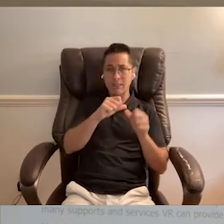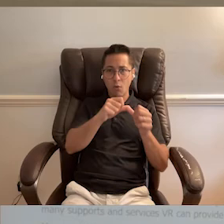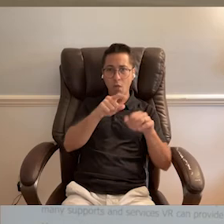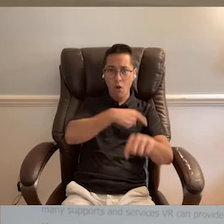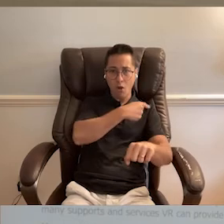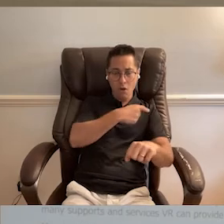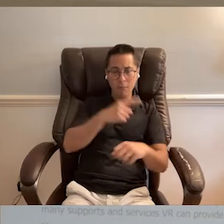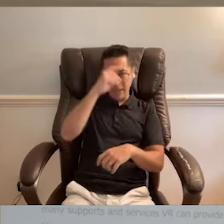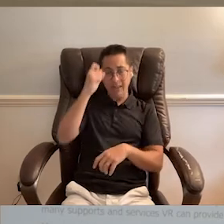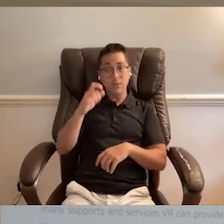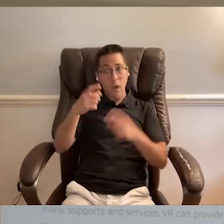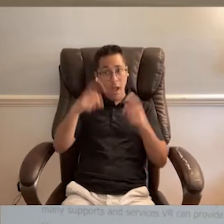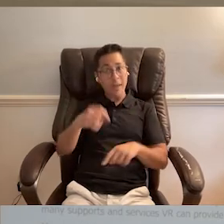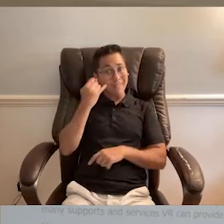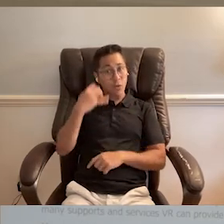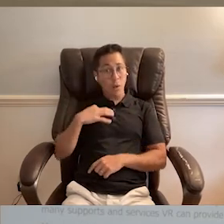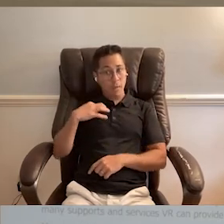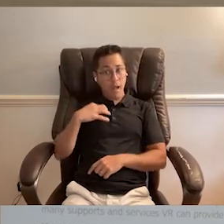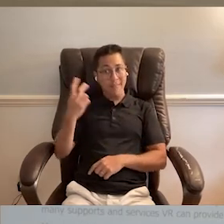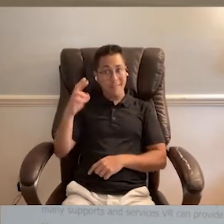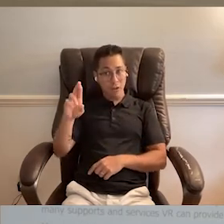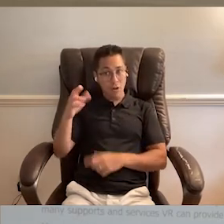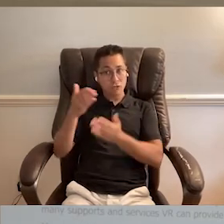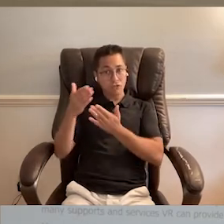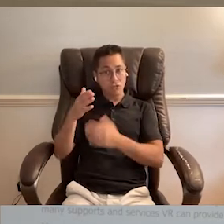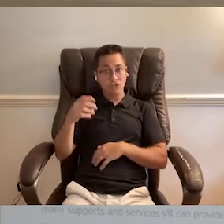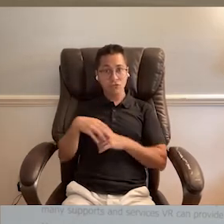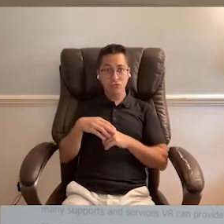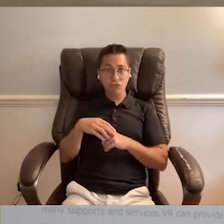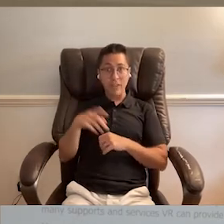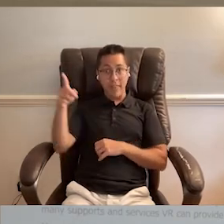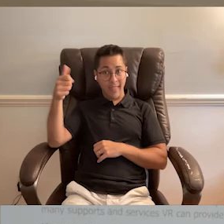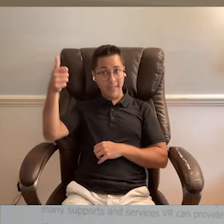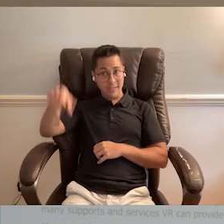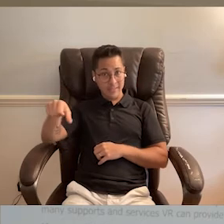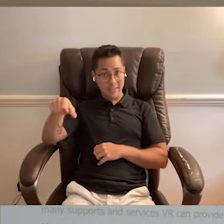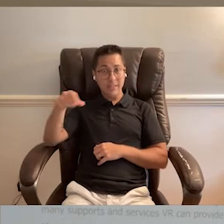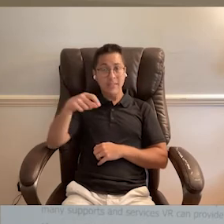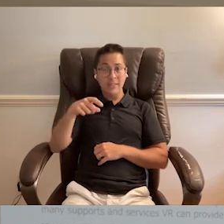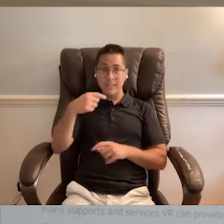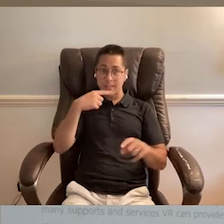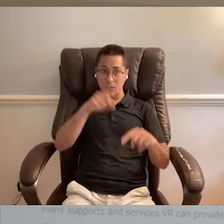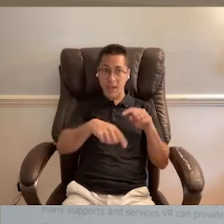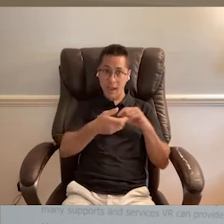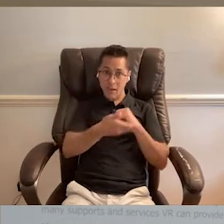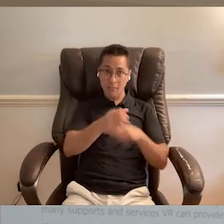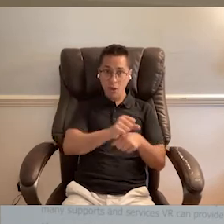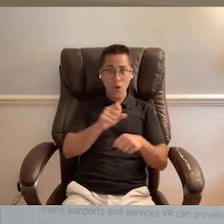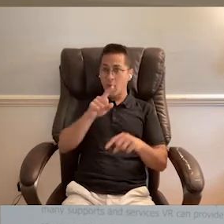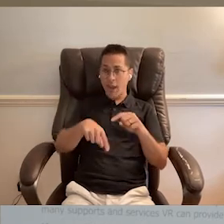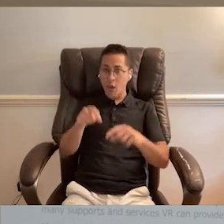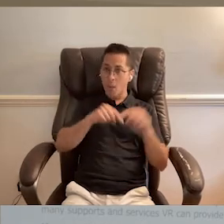you apply for VR services and you're denied, they say they're not employable, you can't go back and get pre-ETS.